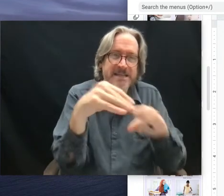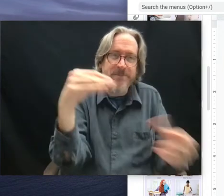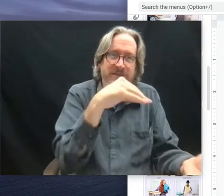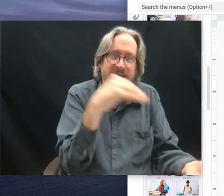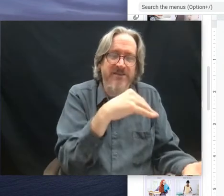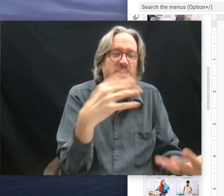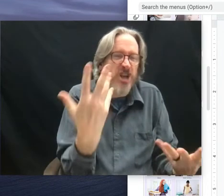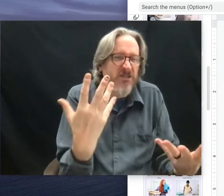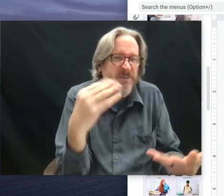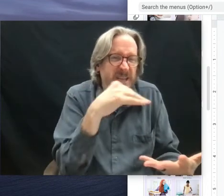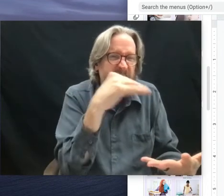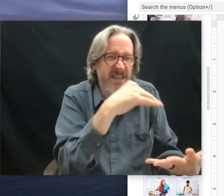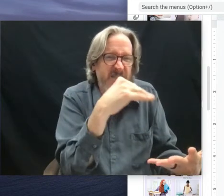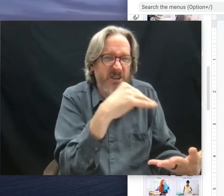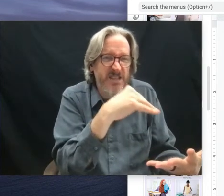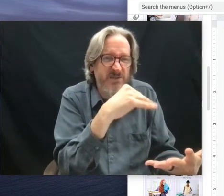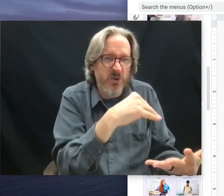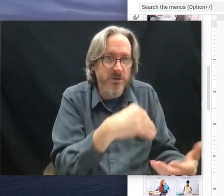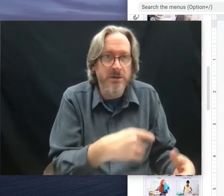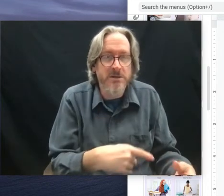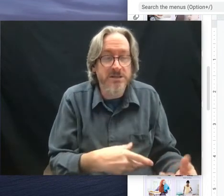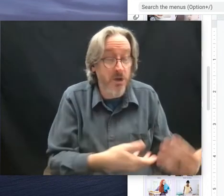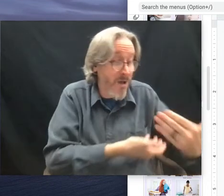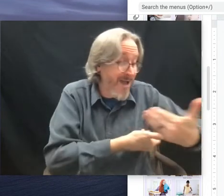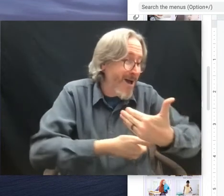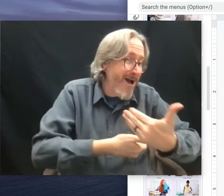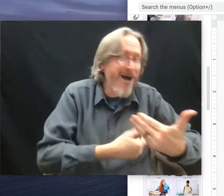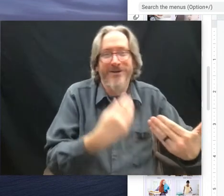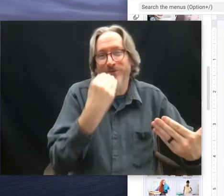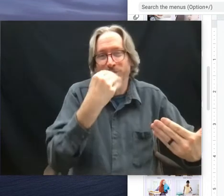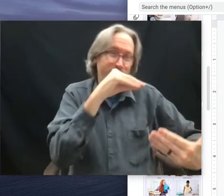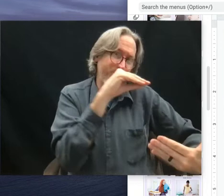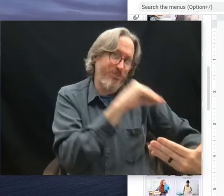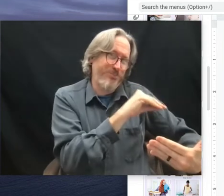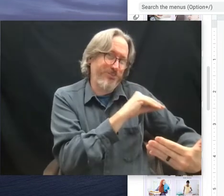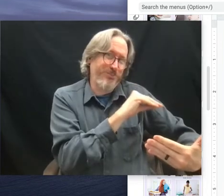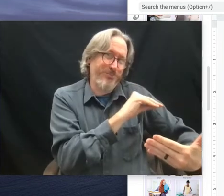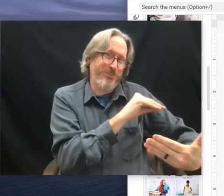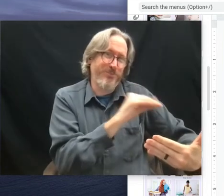and this can be giving anything, generally speaking, the default is food. So